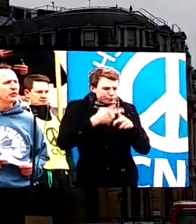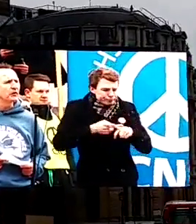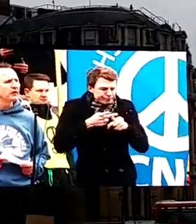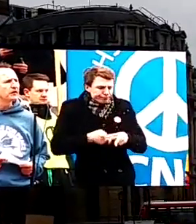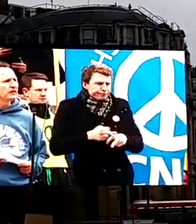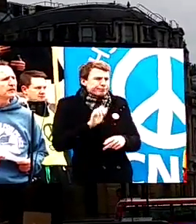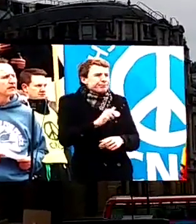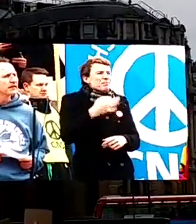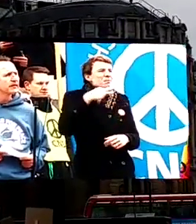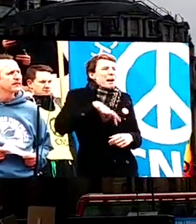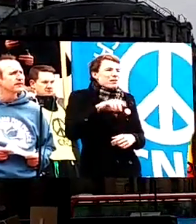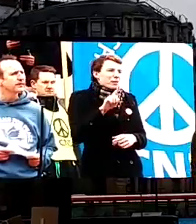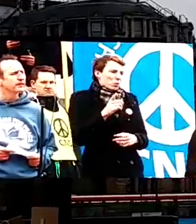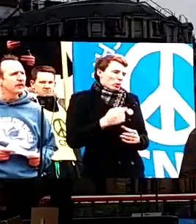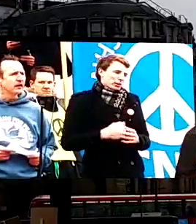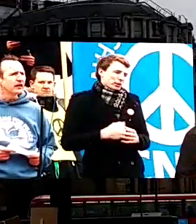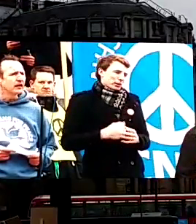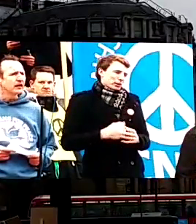it for you?